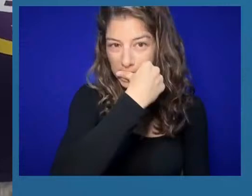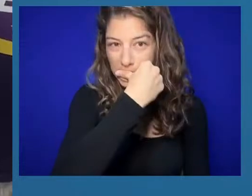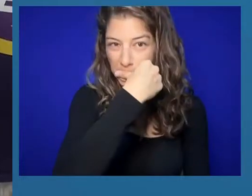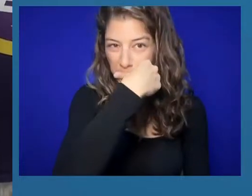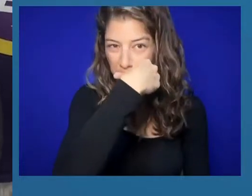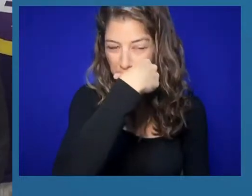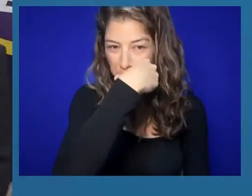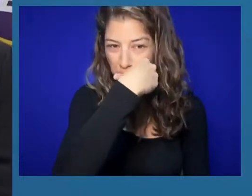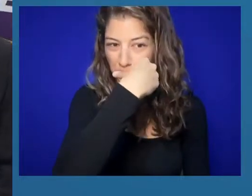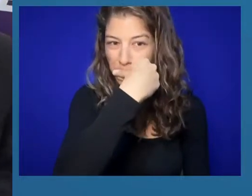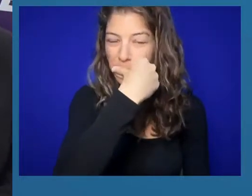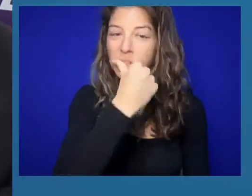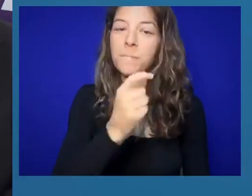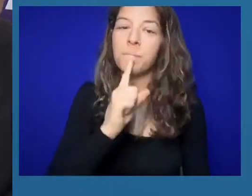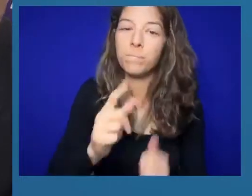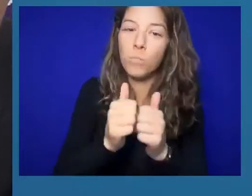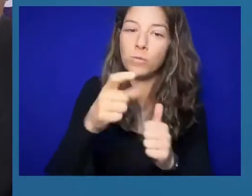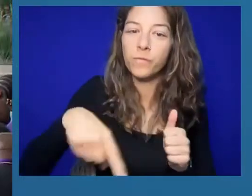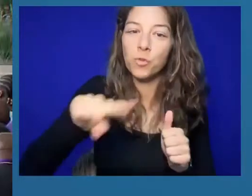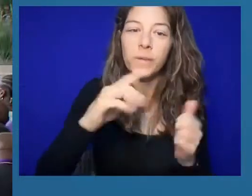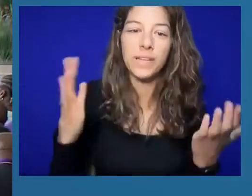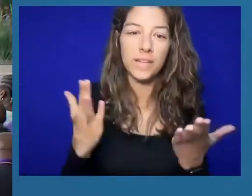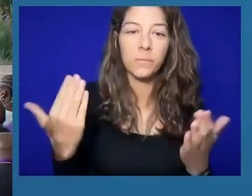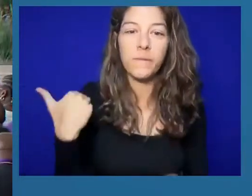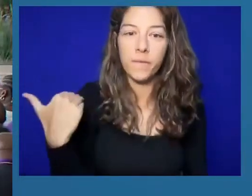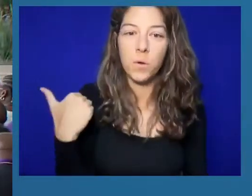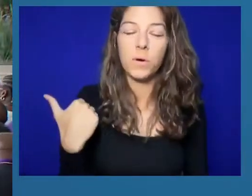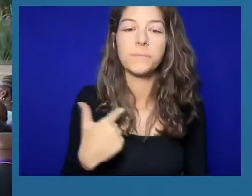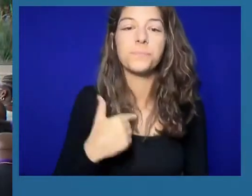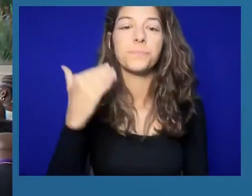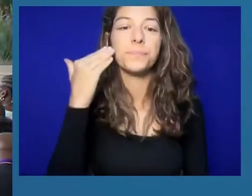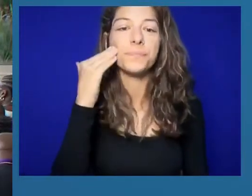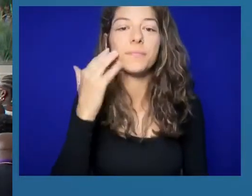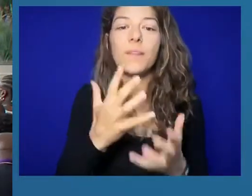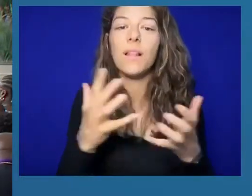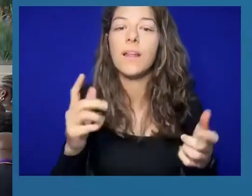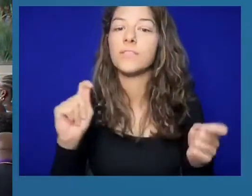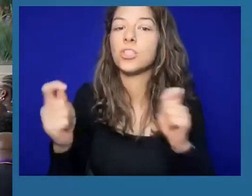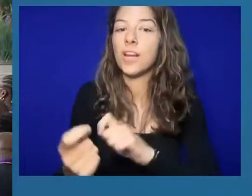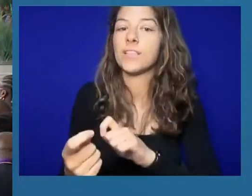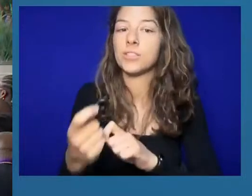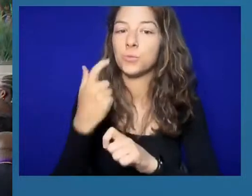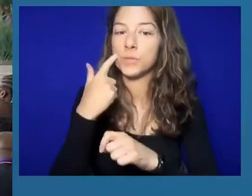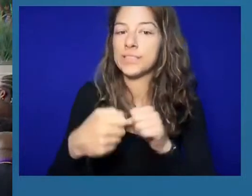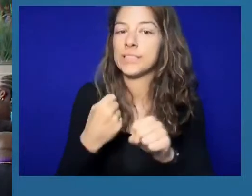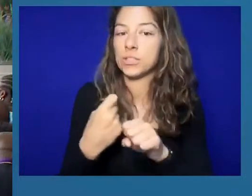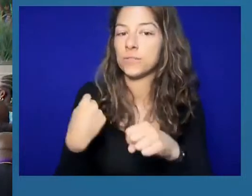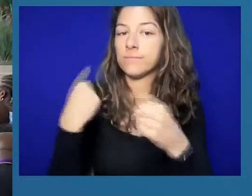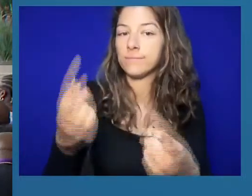I'm sure most of you have been here before, and I know that a lot has changed in recent years.